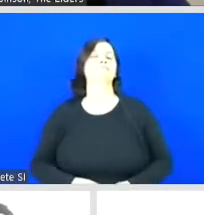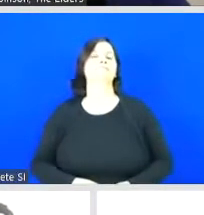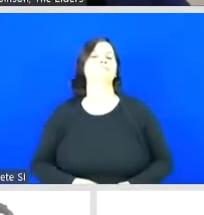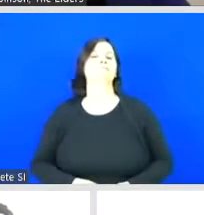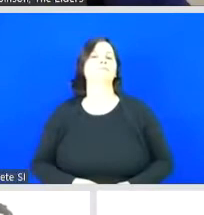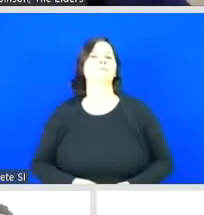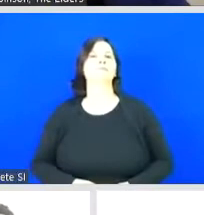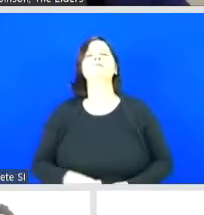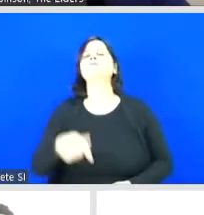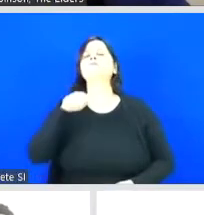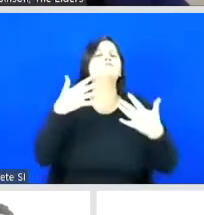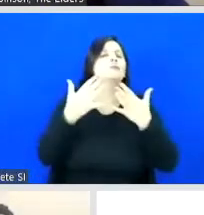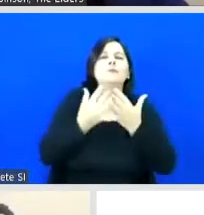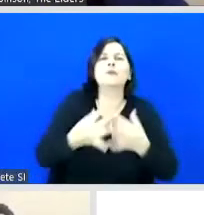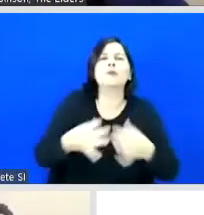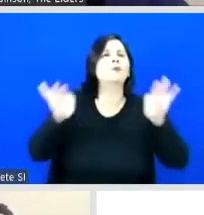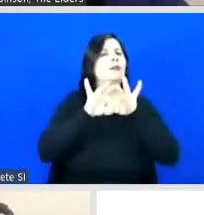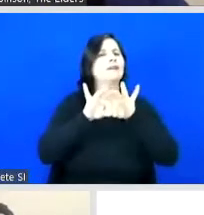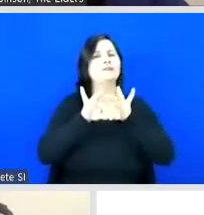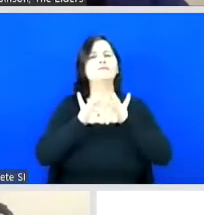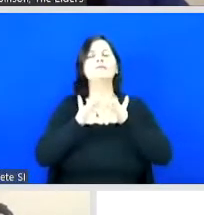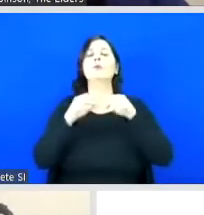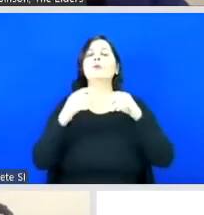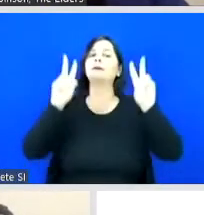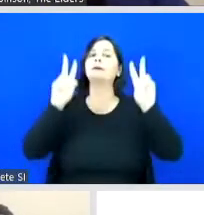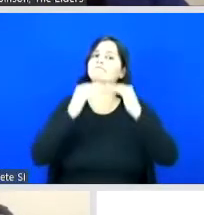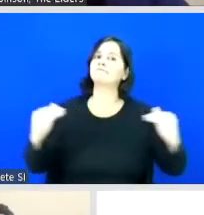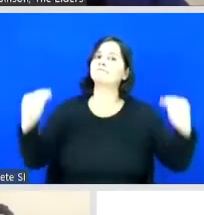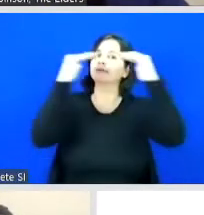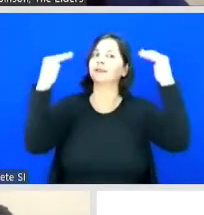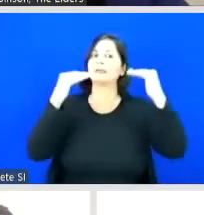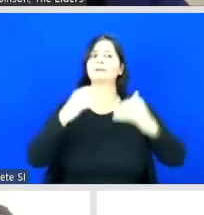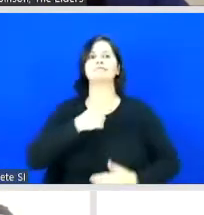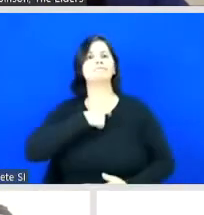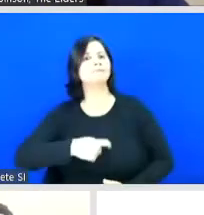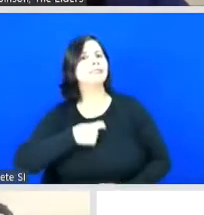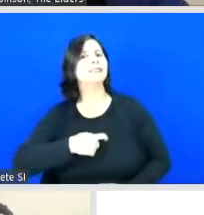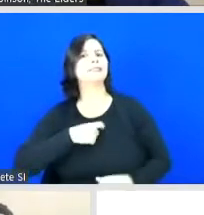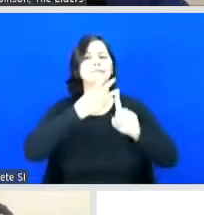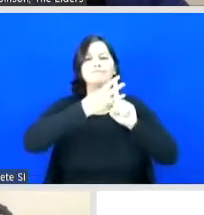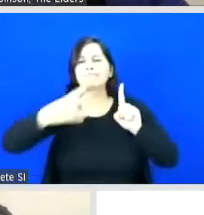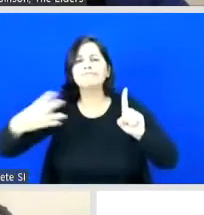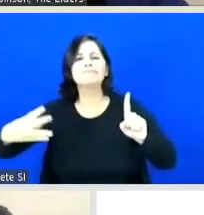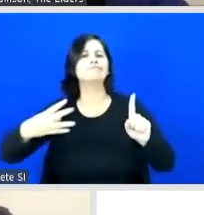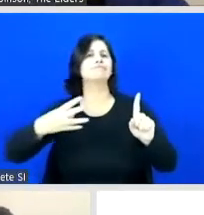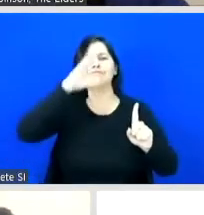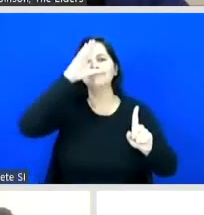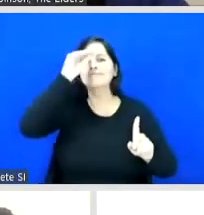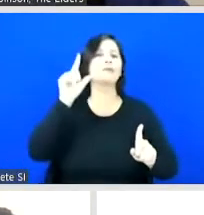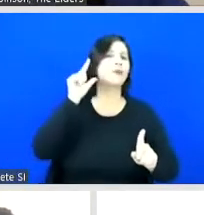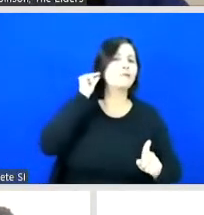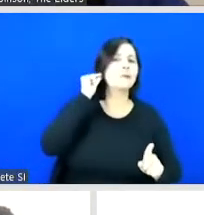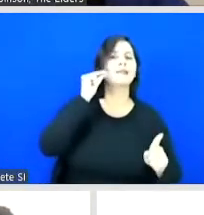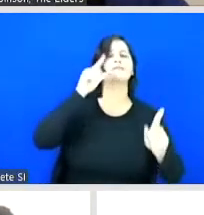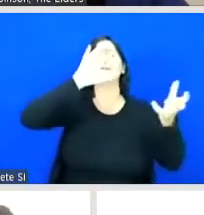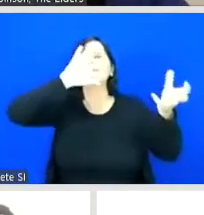change more holistically. And also, as was said earlier, with all the injustices and